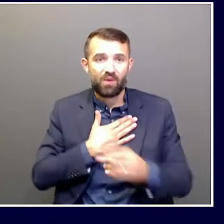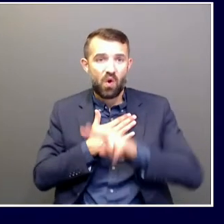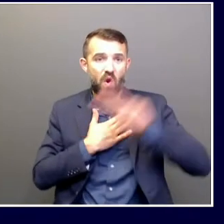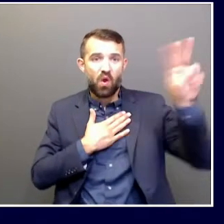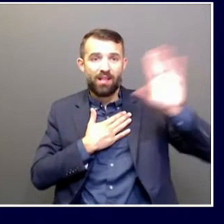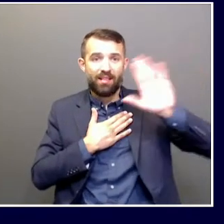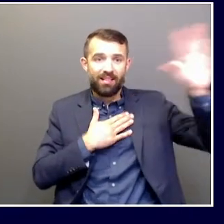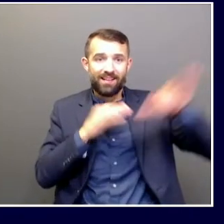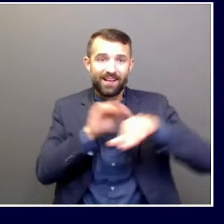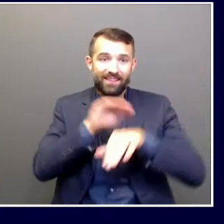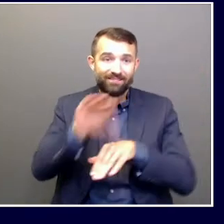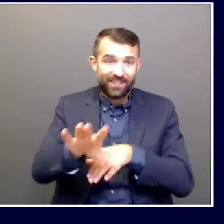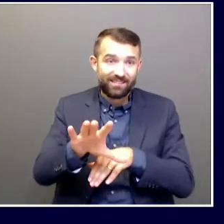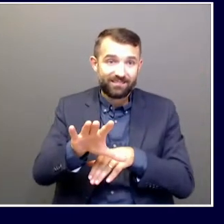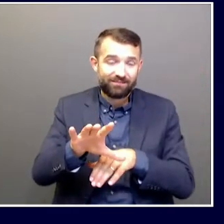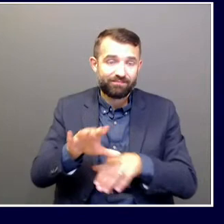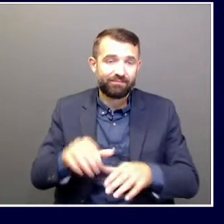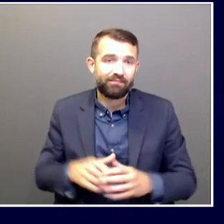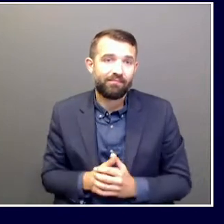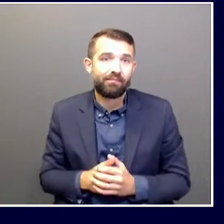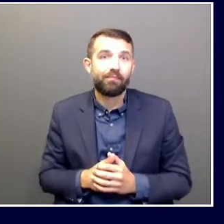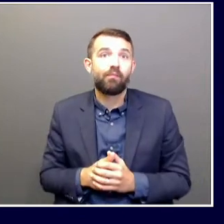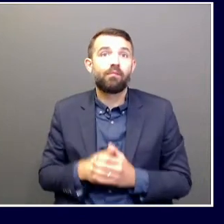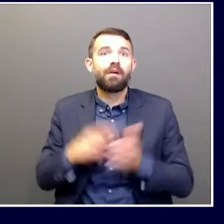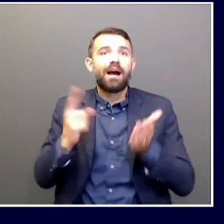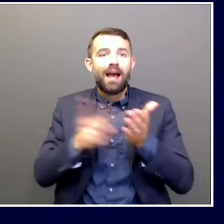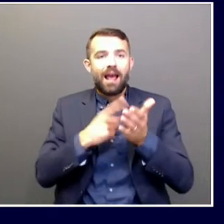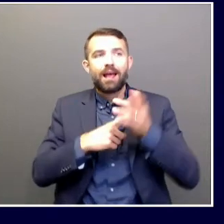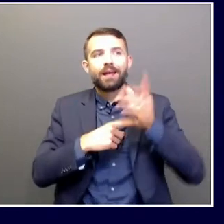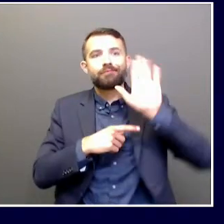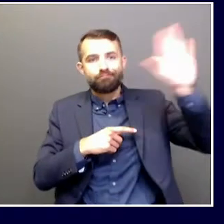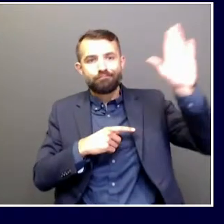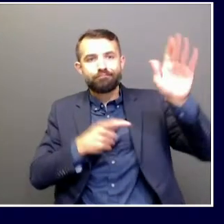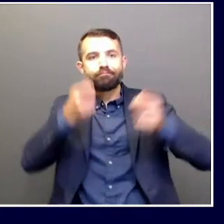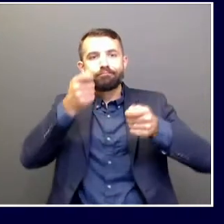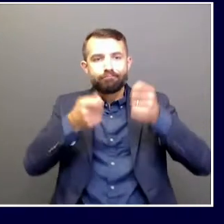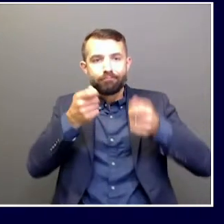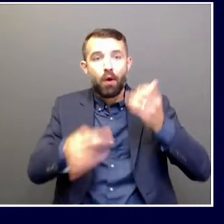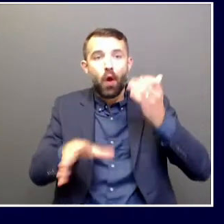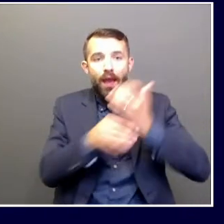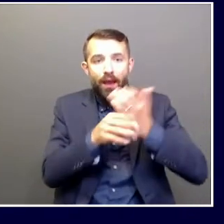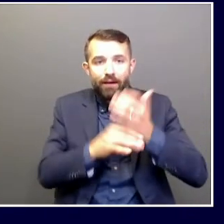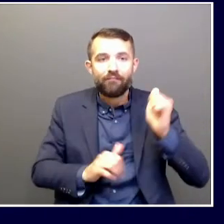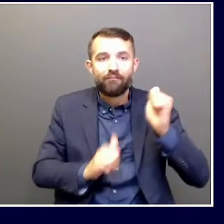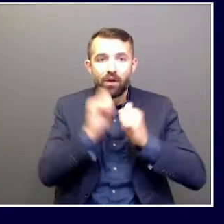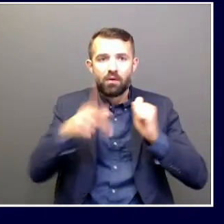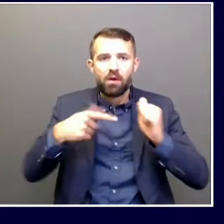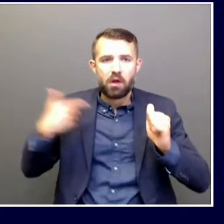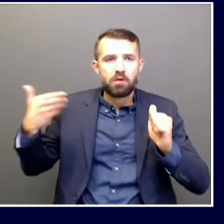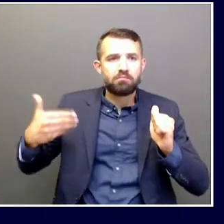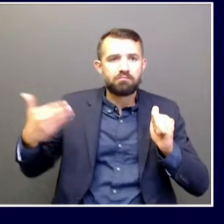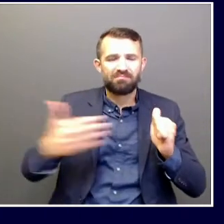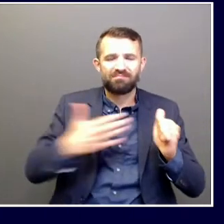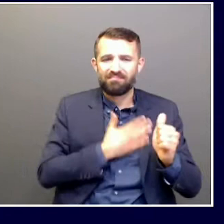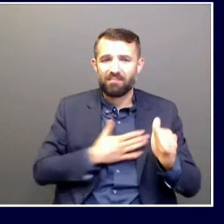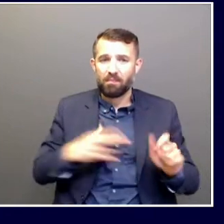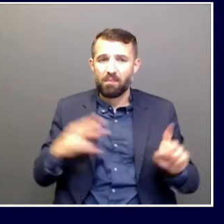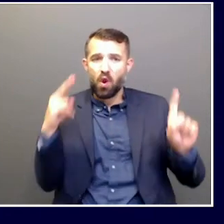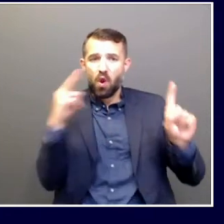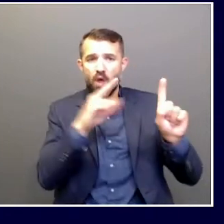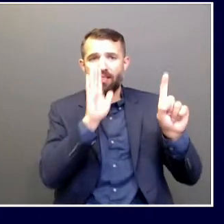evolve over time, which is why we do periodically encourage our childcare providers to look at it again. And again,